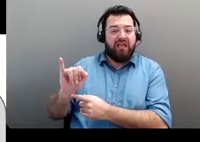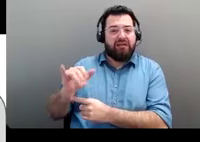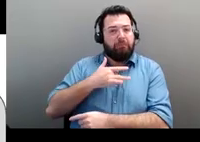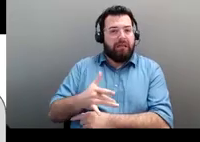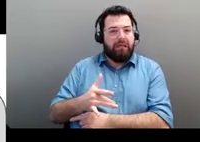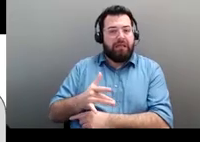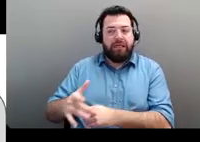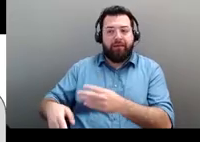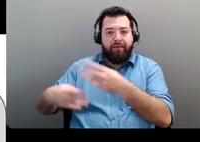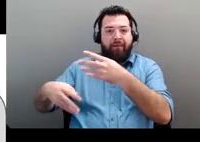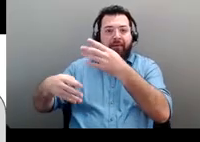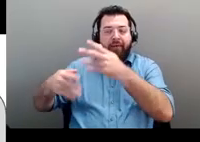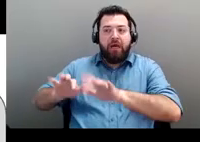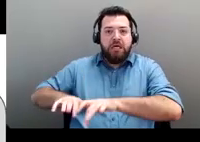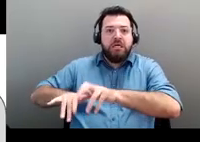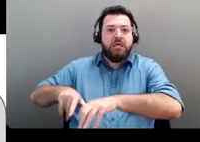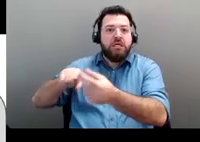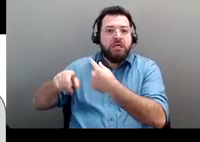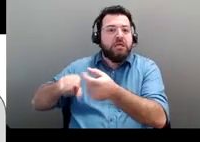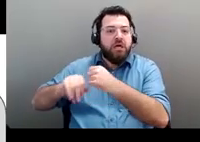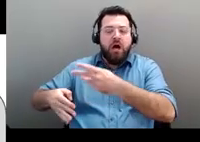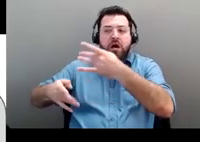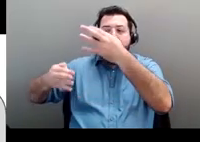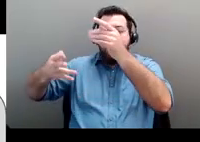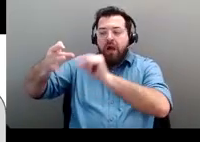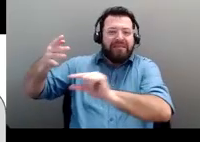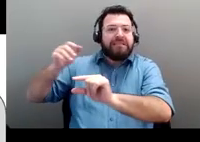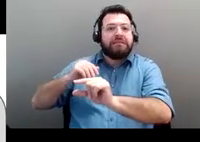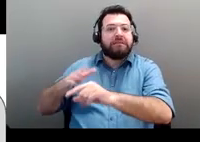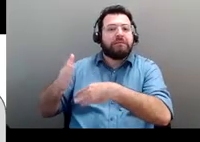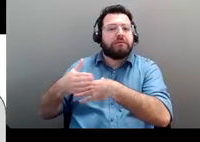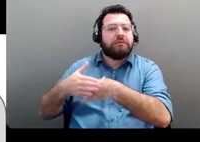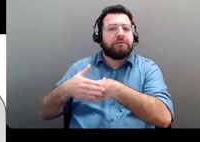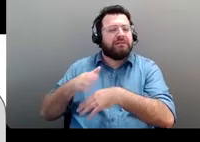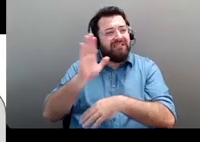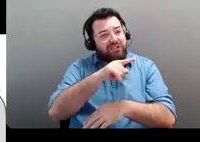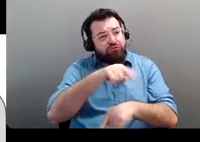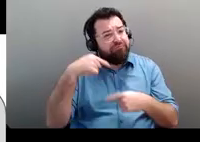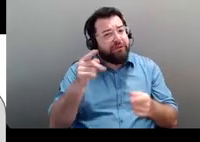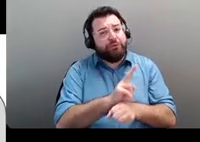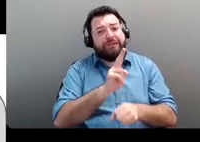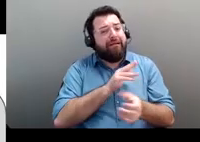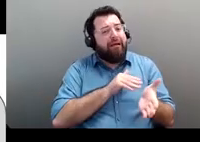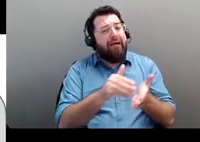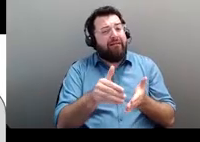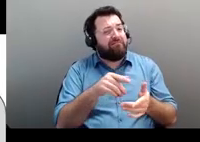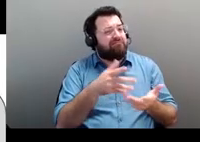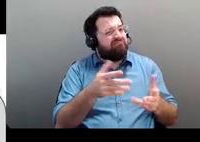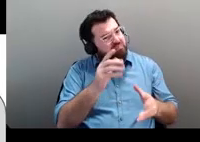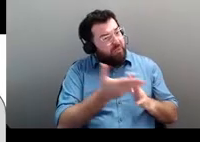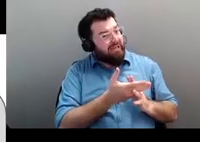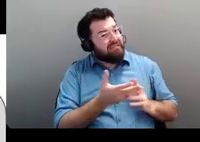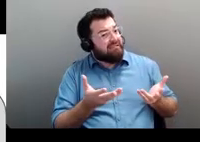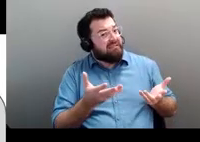generic pop-up that will say, you've been using me a lot. Maybe you should take a break. Um, but it won't